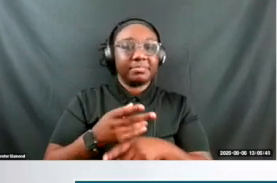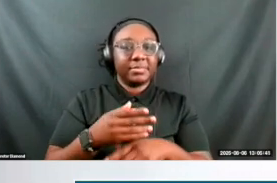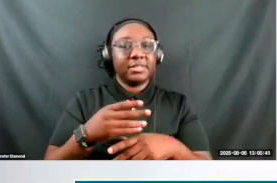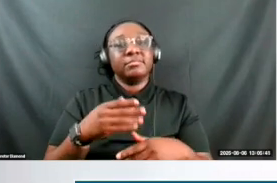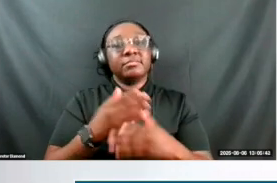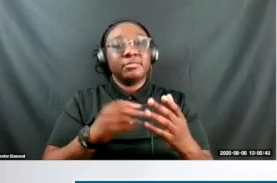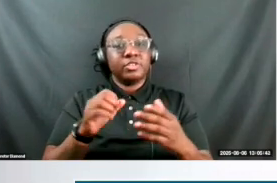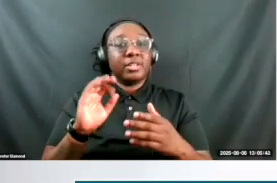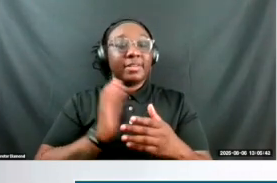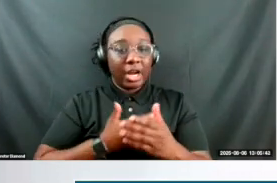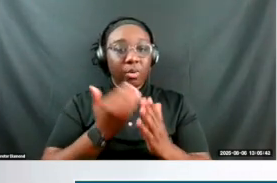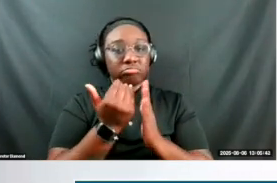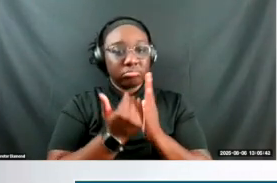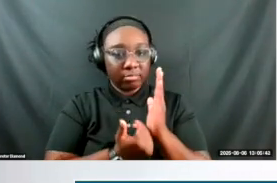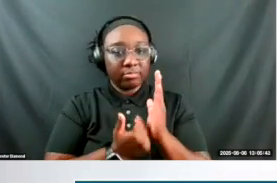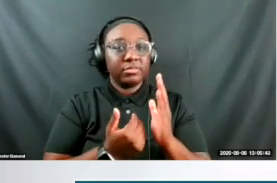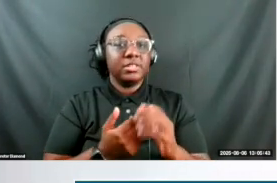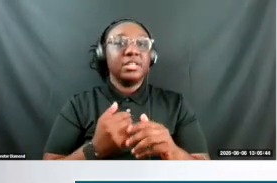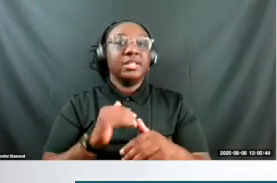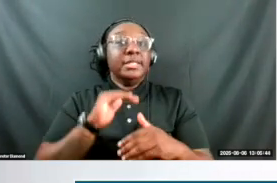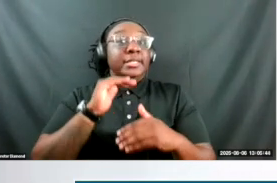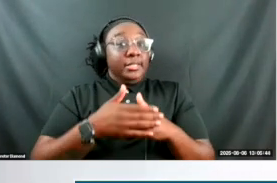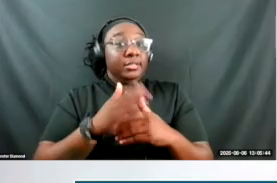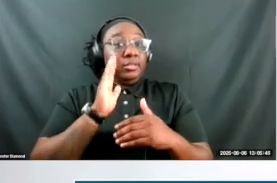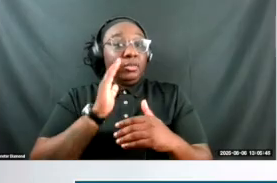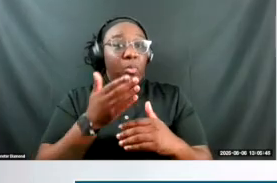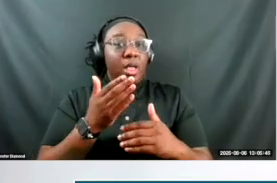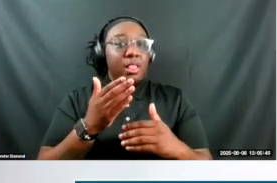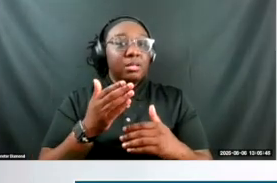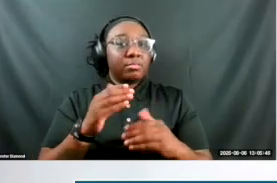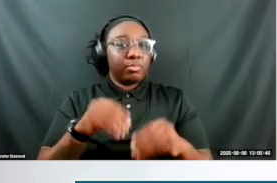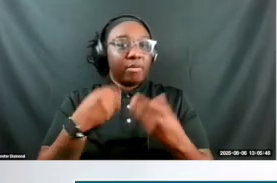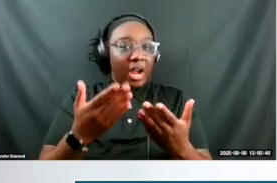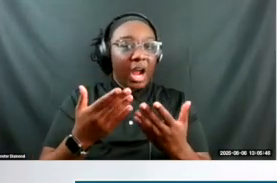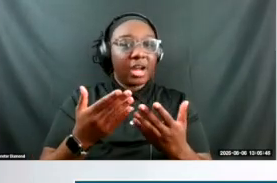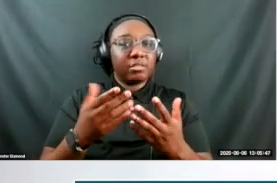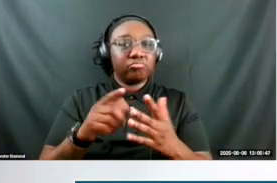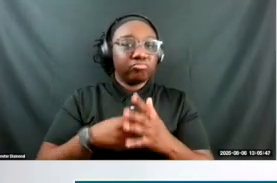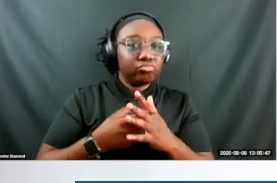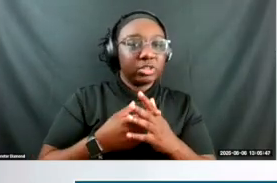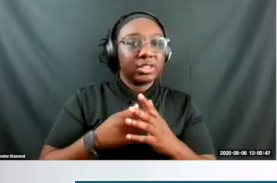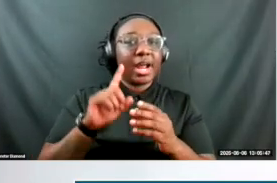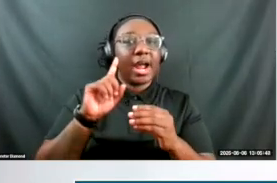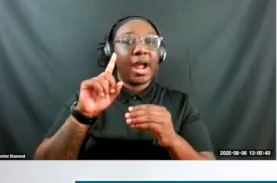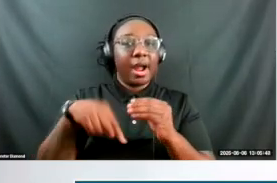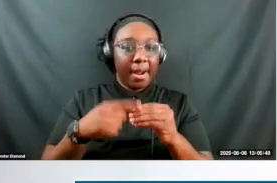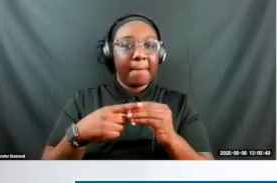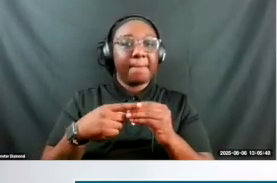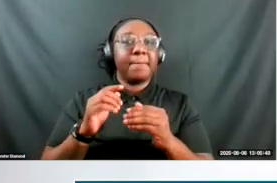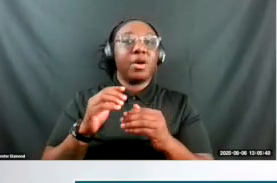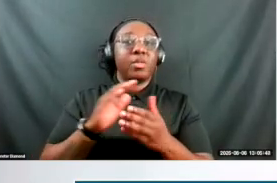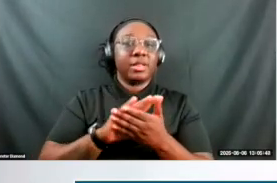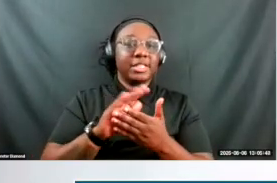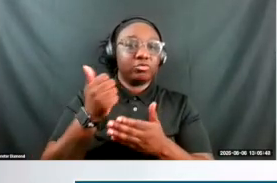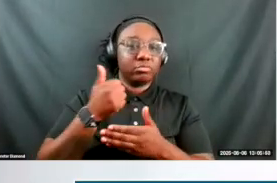Funding Plan and a high-level overview of the individual or vehicle purchase incentive projects. We'll then move into a discussion